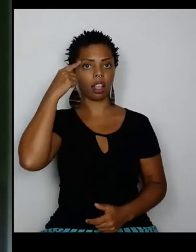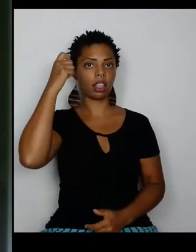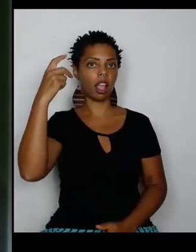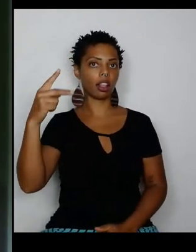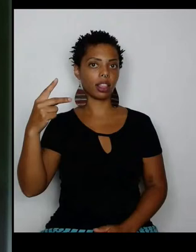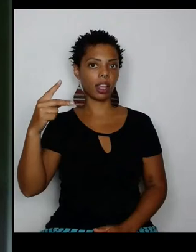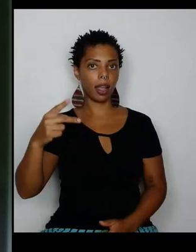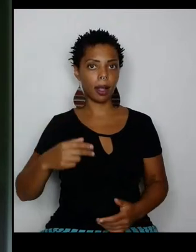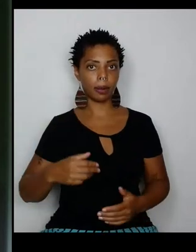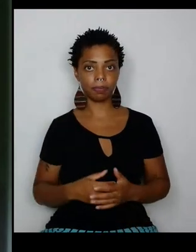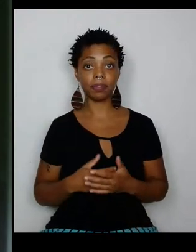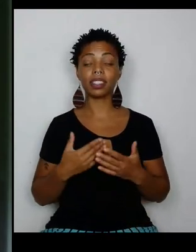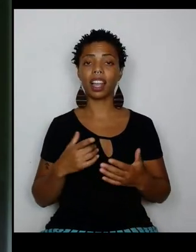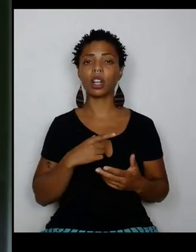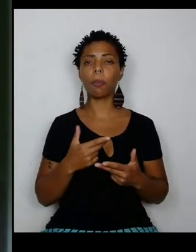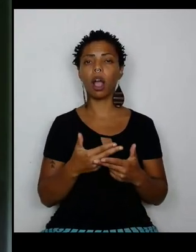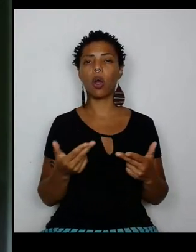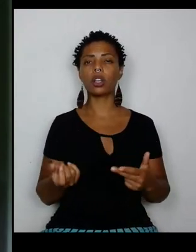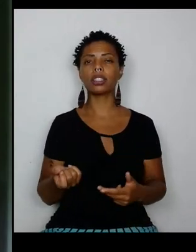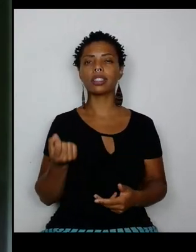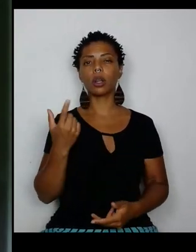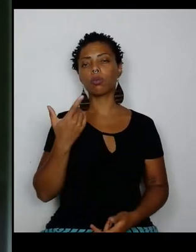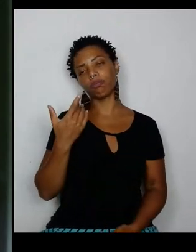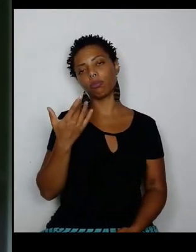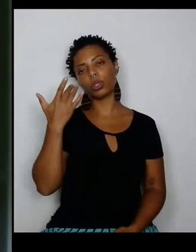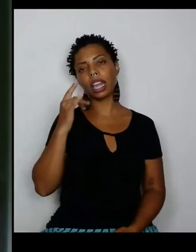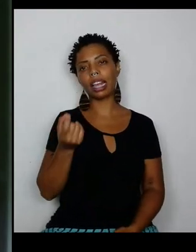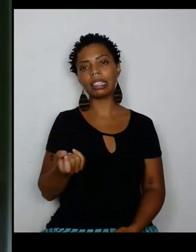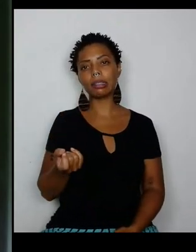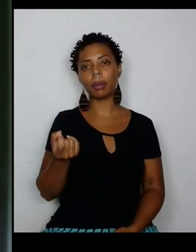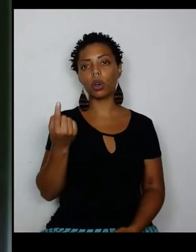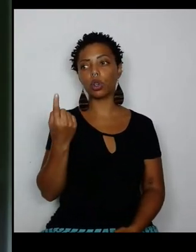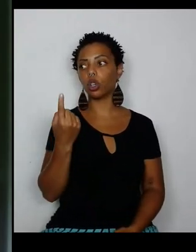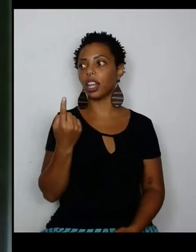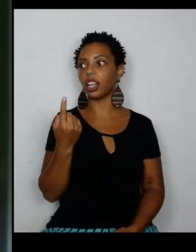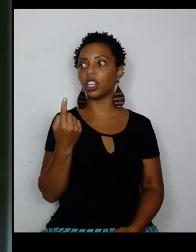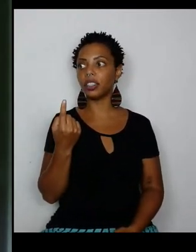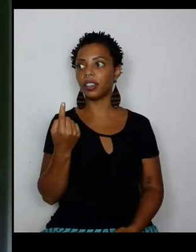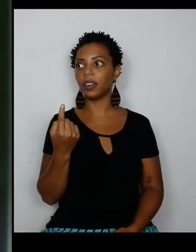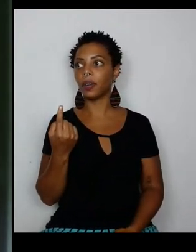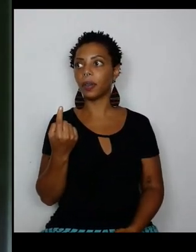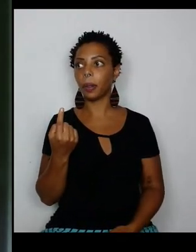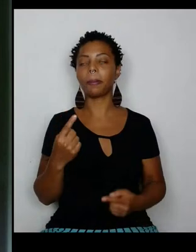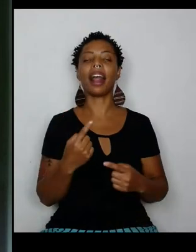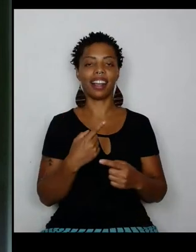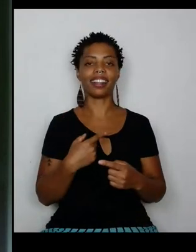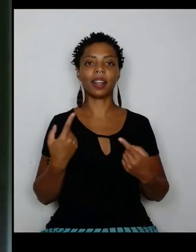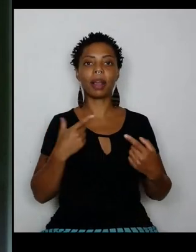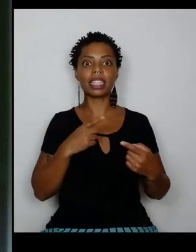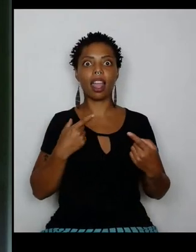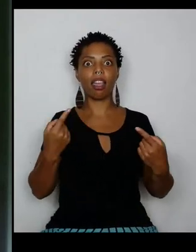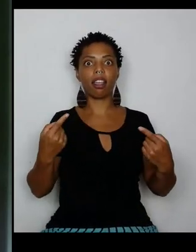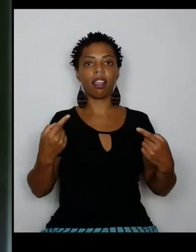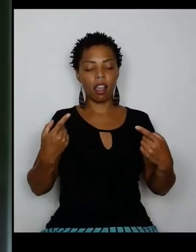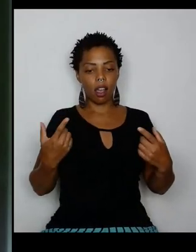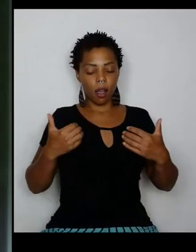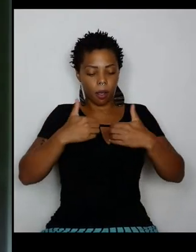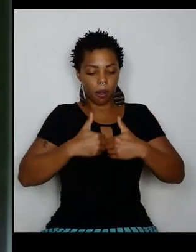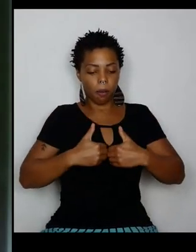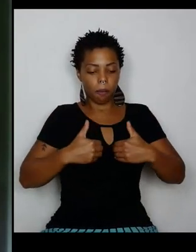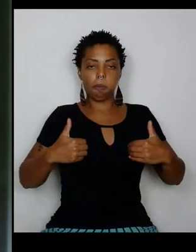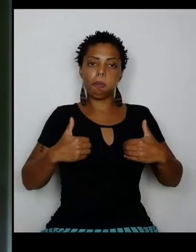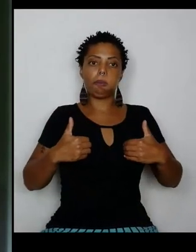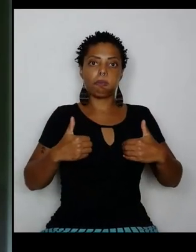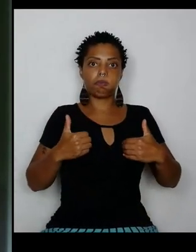um sort of ambivalent relationship that he has towards identifying himself